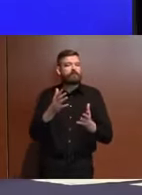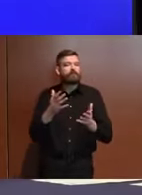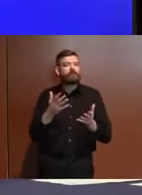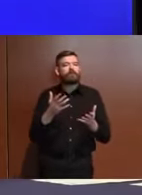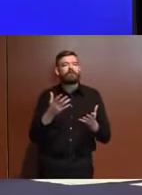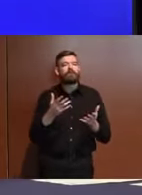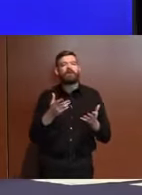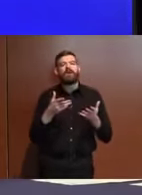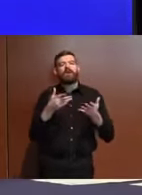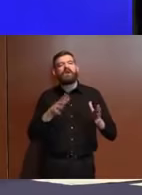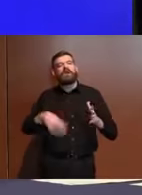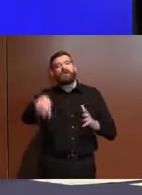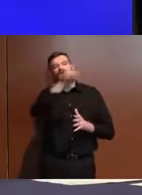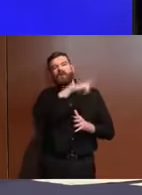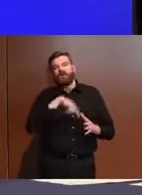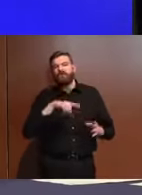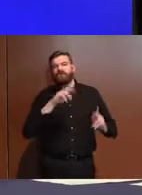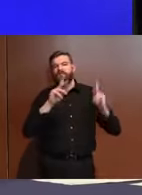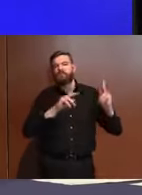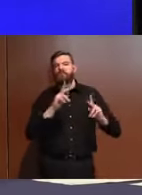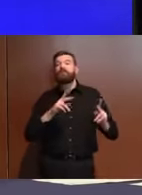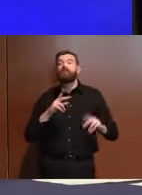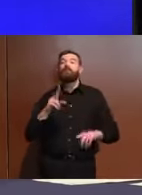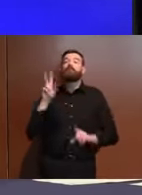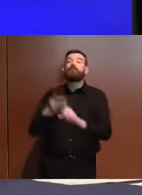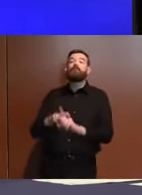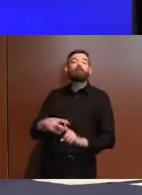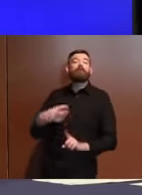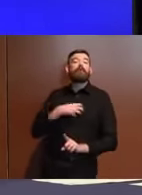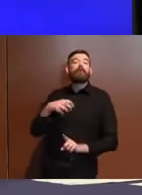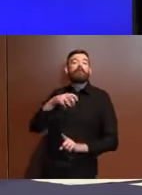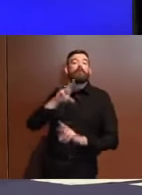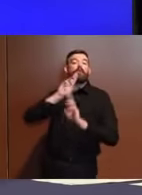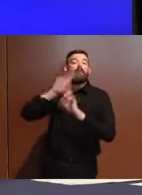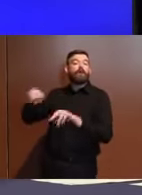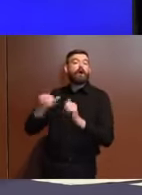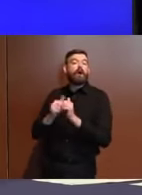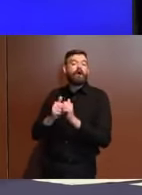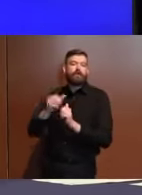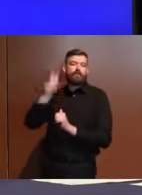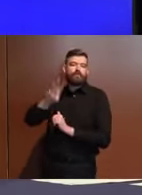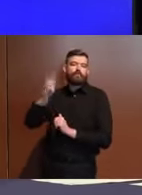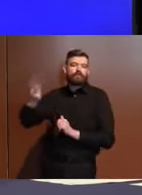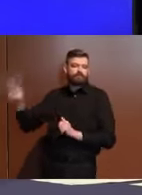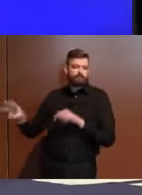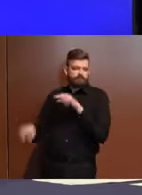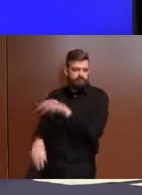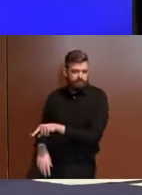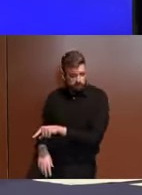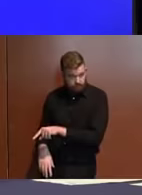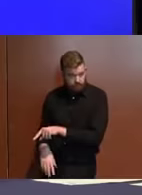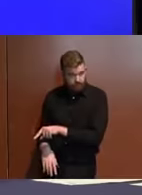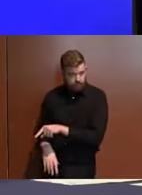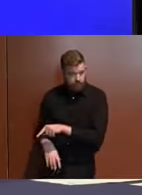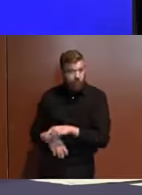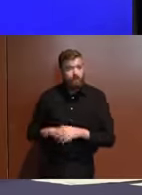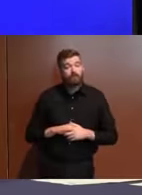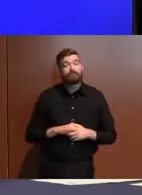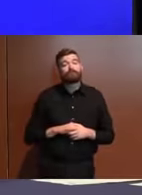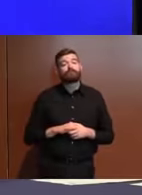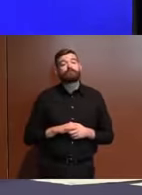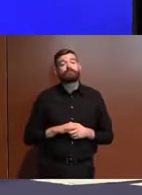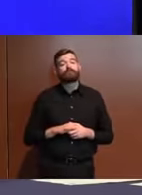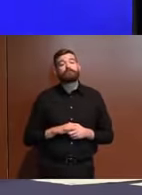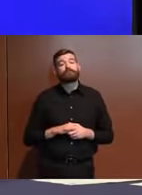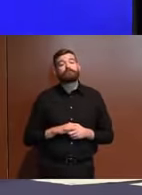in through the website, if that's okay. Again, we are, let me say in the strongest possible terms, I'm not sure what the action will be in each case, but there will be